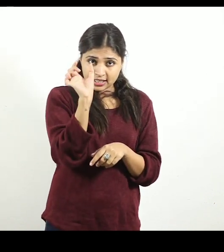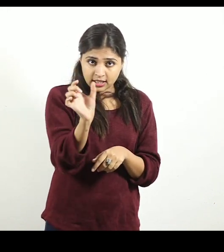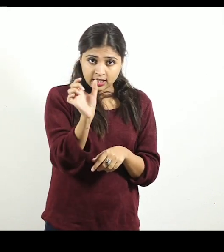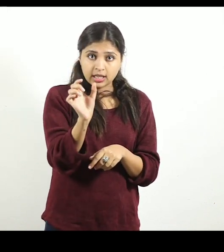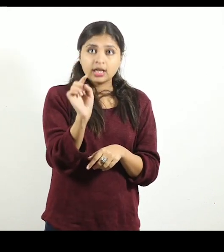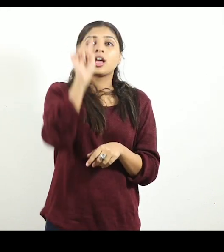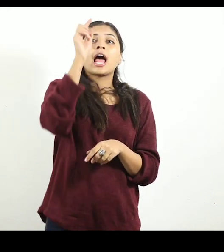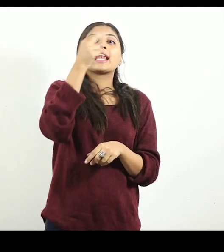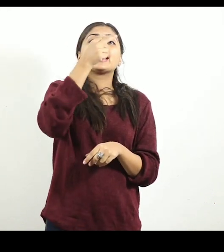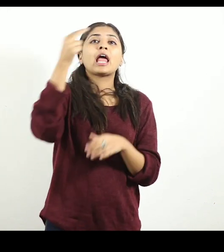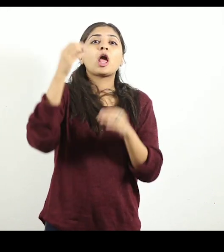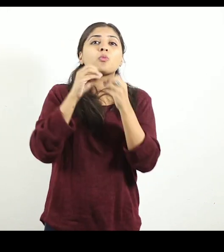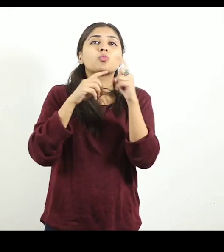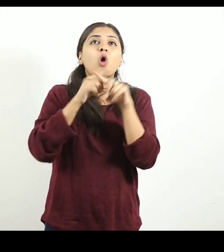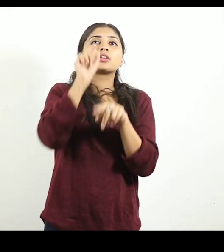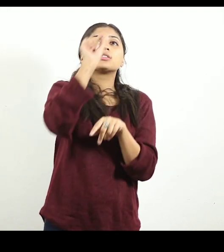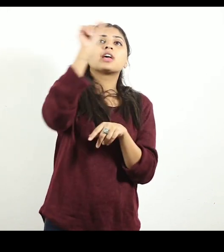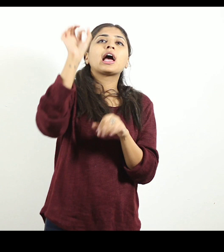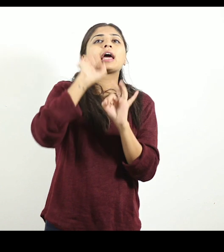selected.